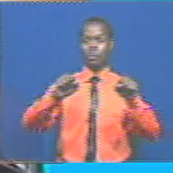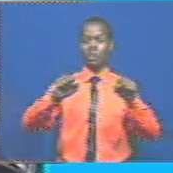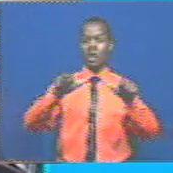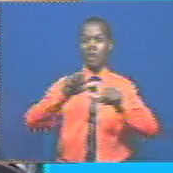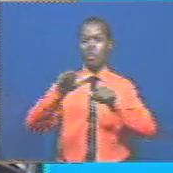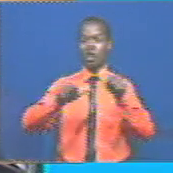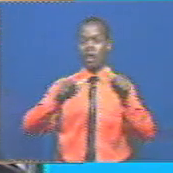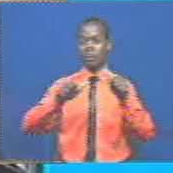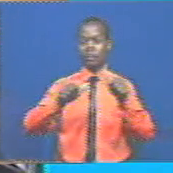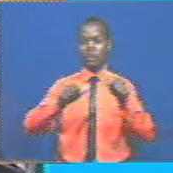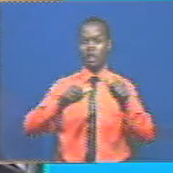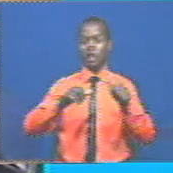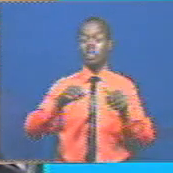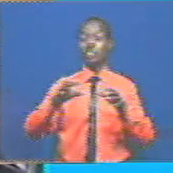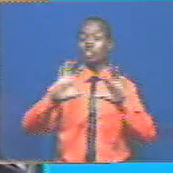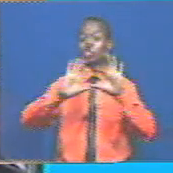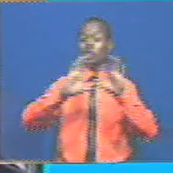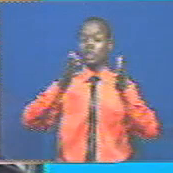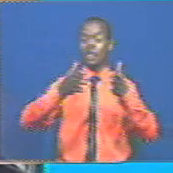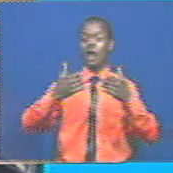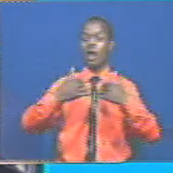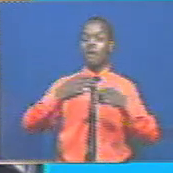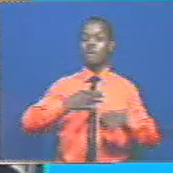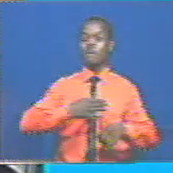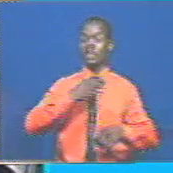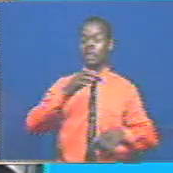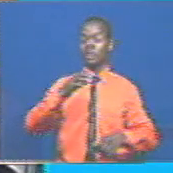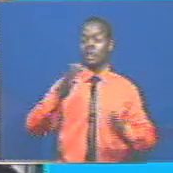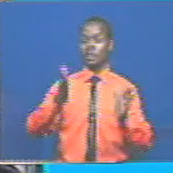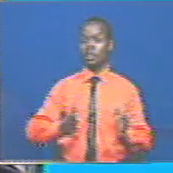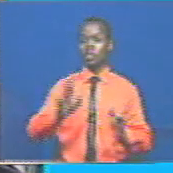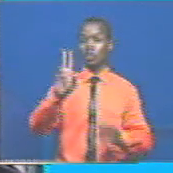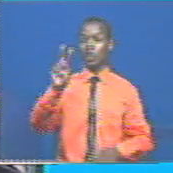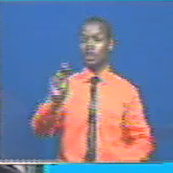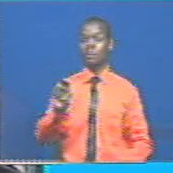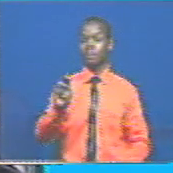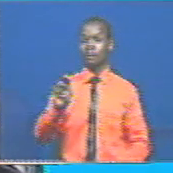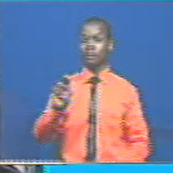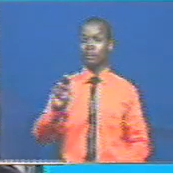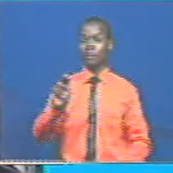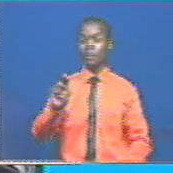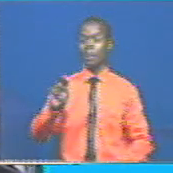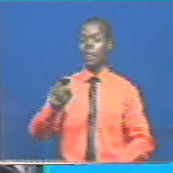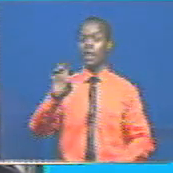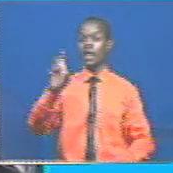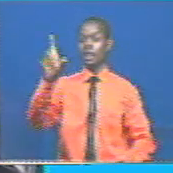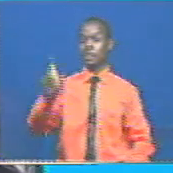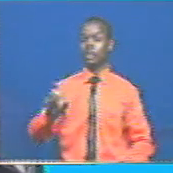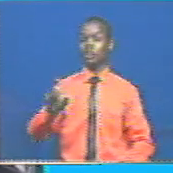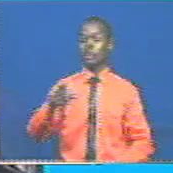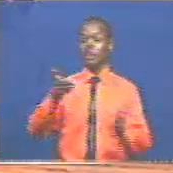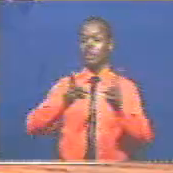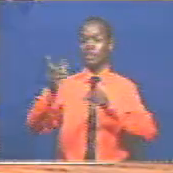at hand I'm joined in studio by the UN UN habitat executive director a maddham